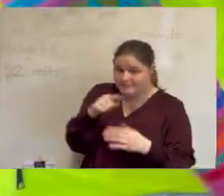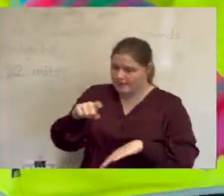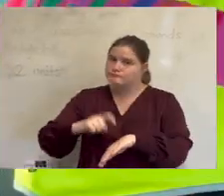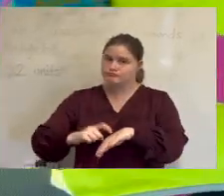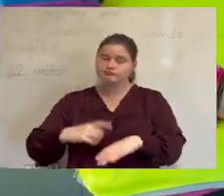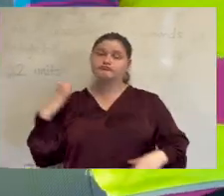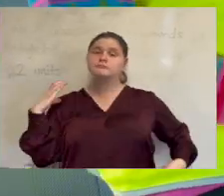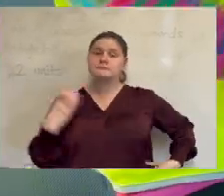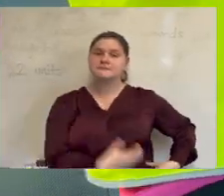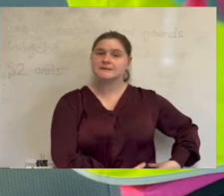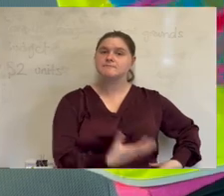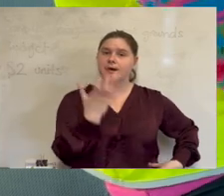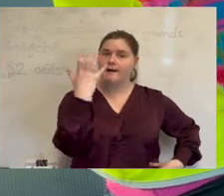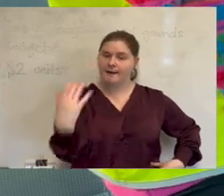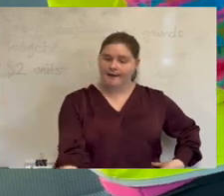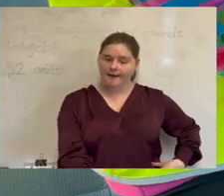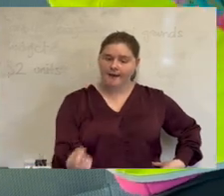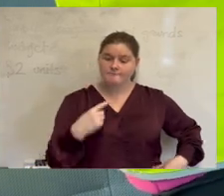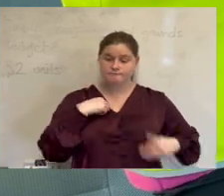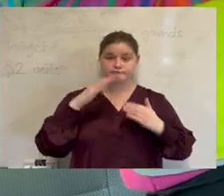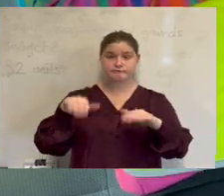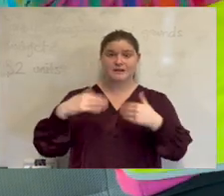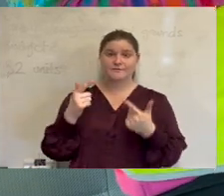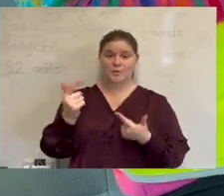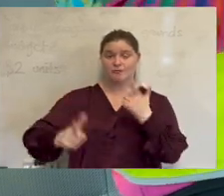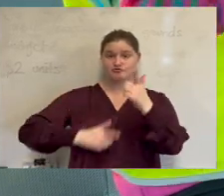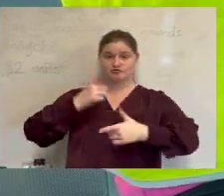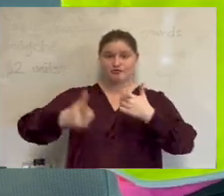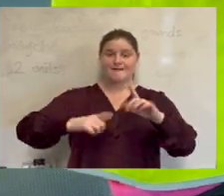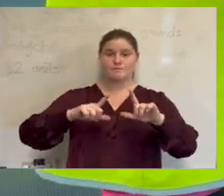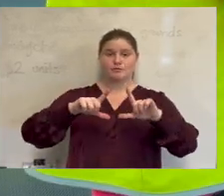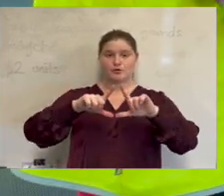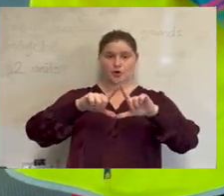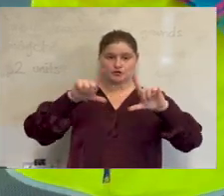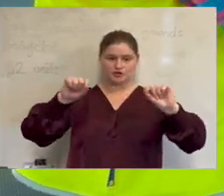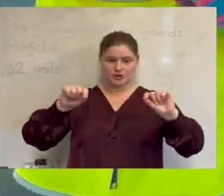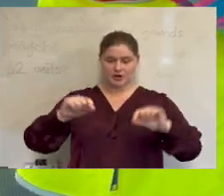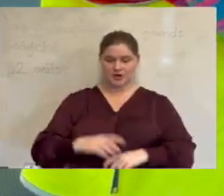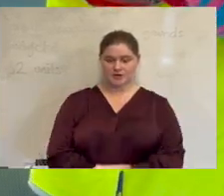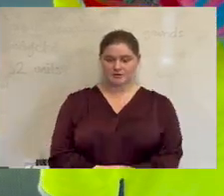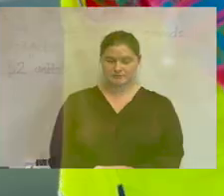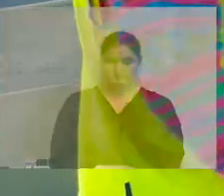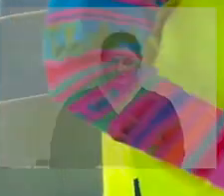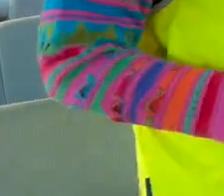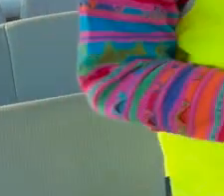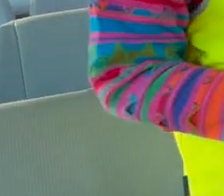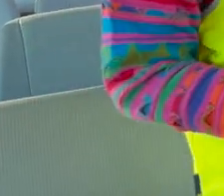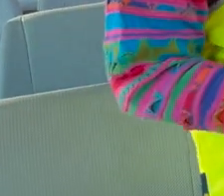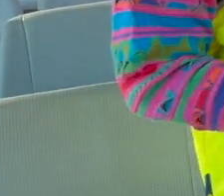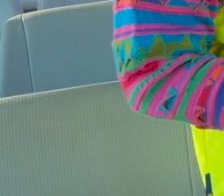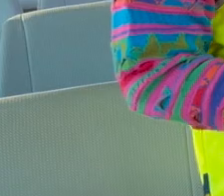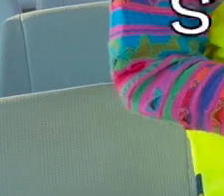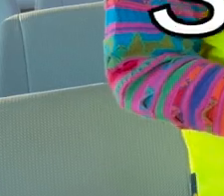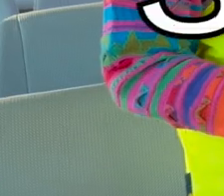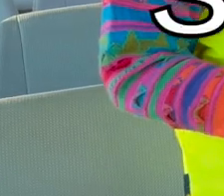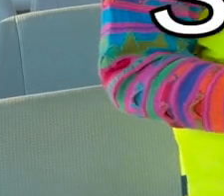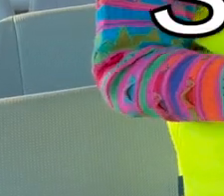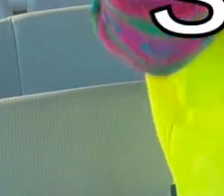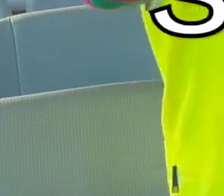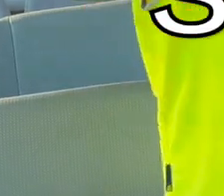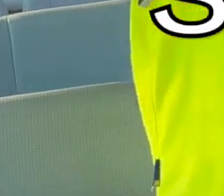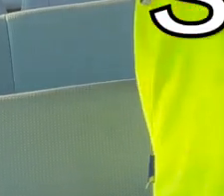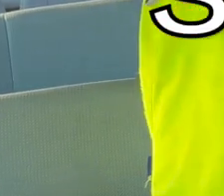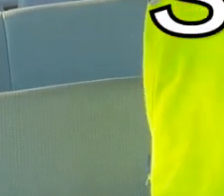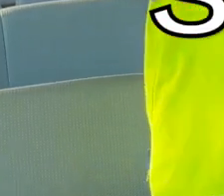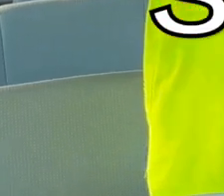You were safe that time. had your seatbelt on. I'm going to give you a travel gotcha. I'm going you a travel